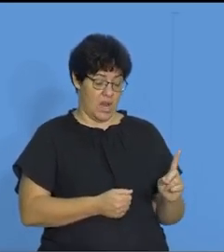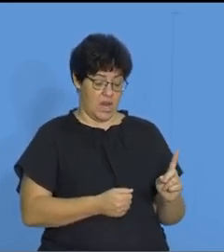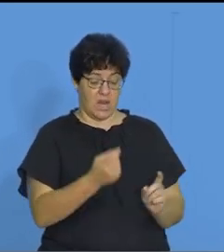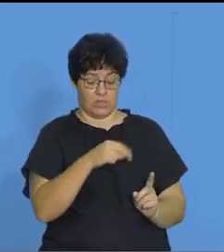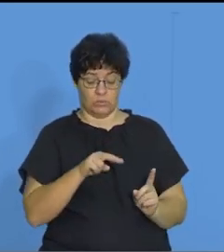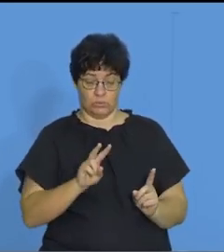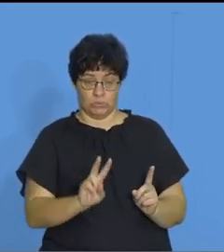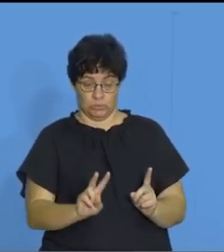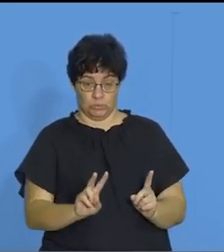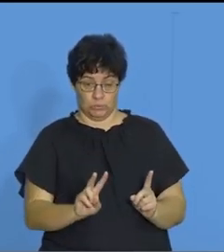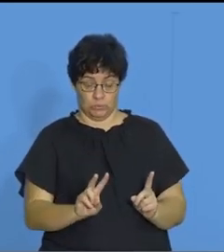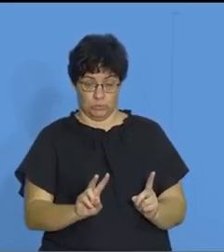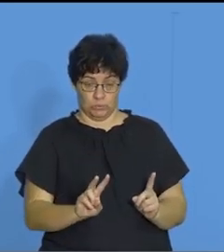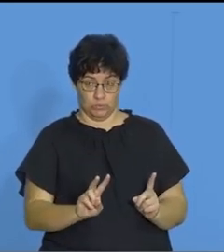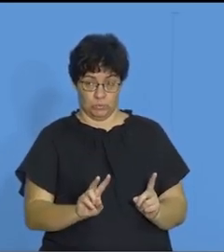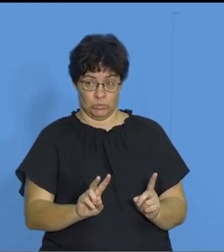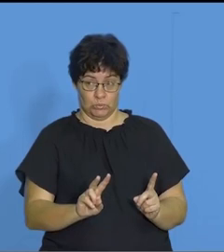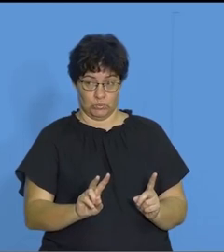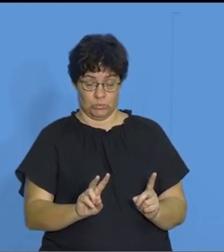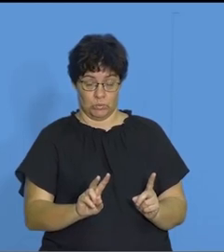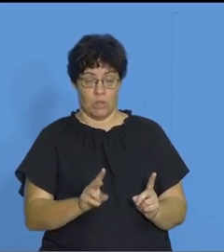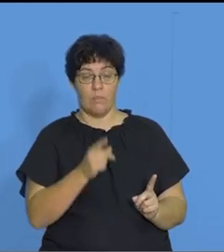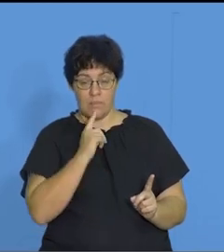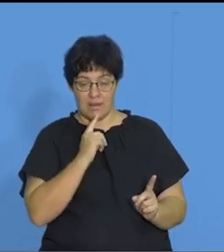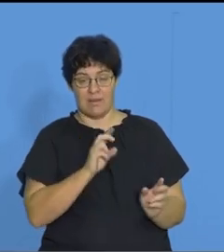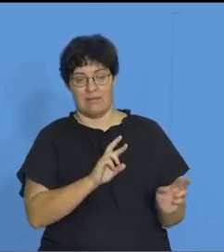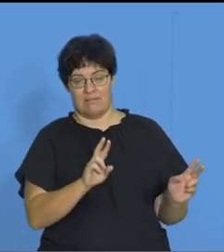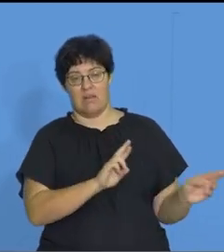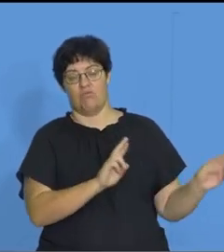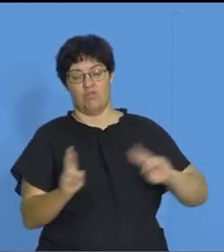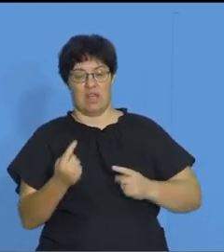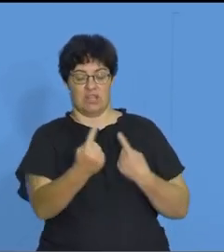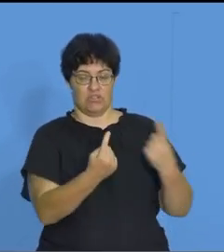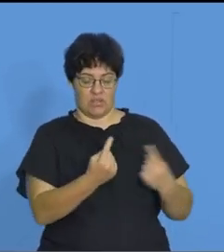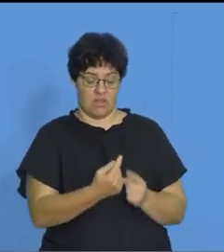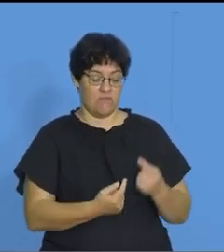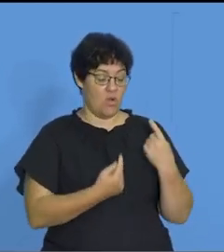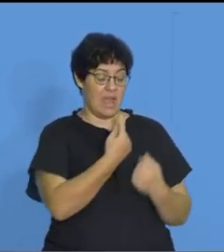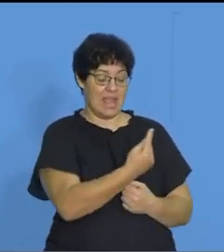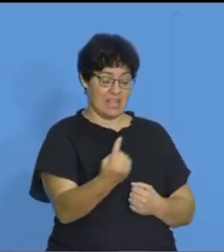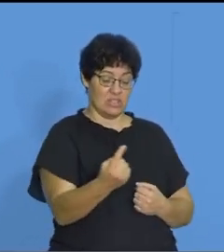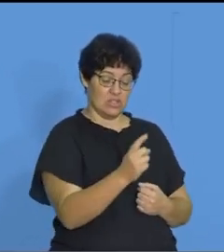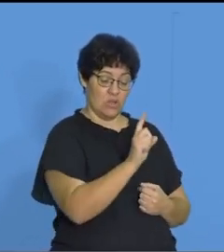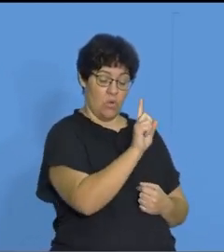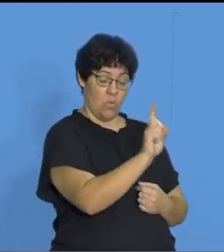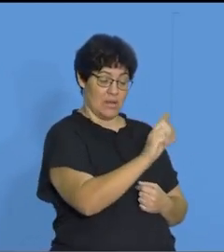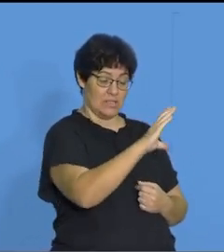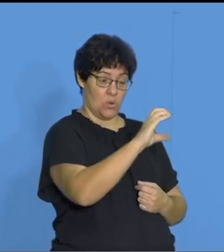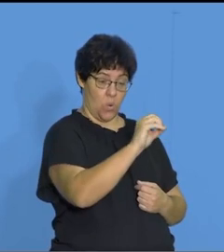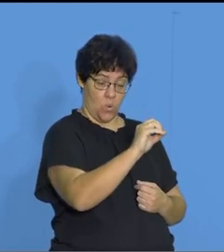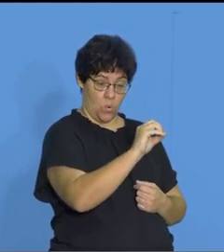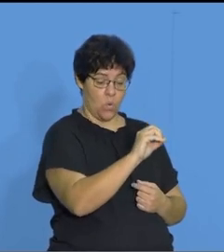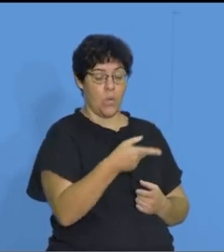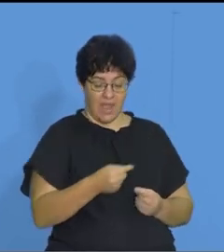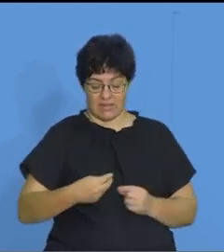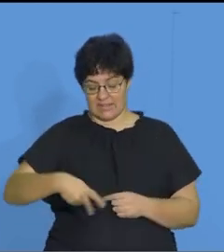1:2, okay? This is the stoichiometric ratio in which they react with each other. So for every mole of carbon monoxide,